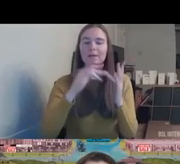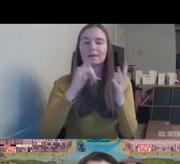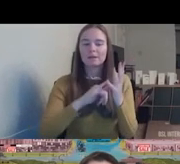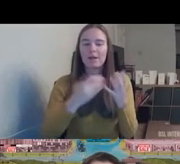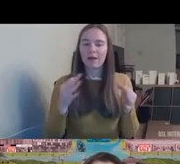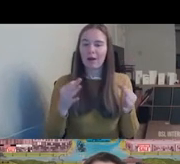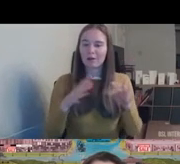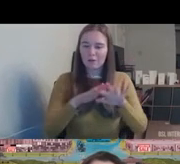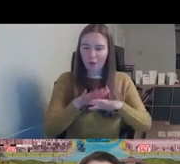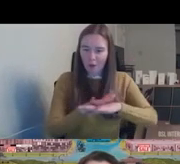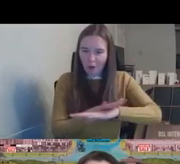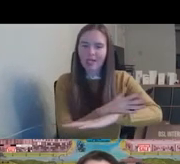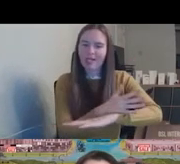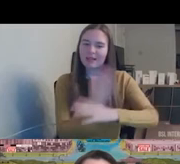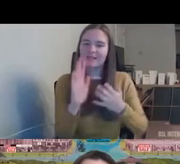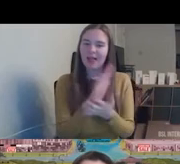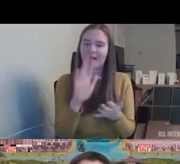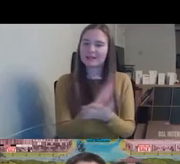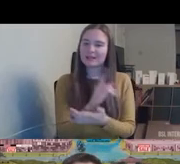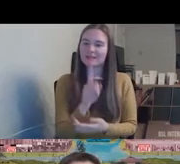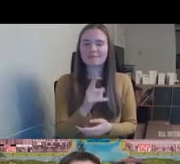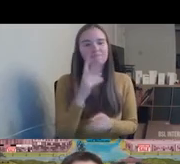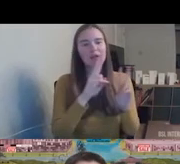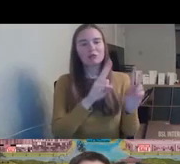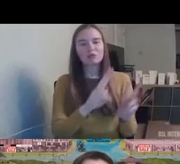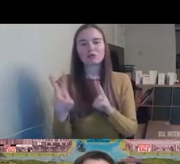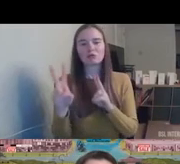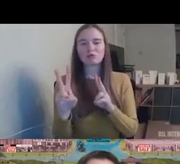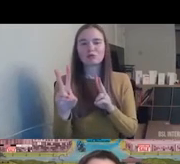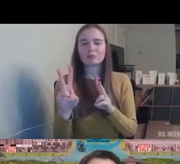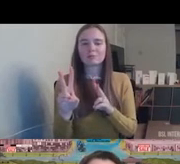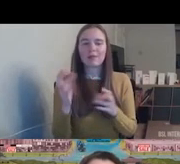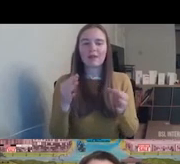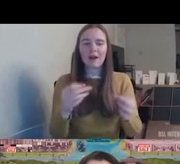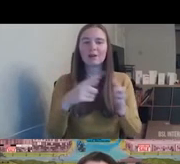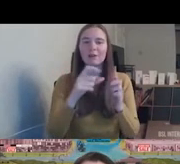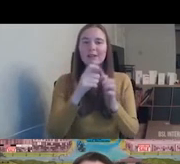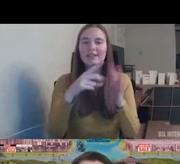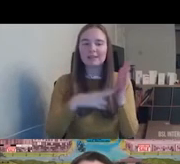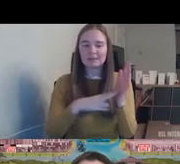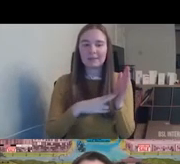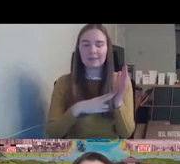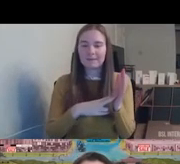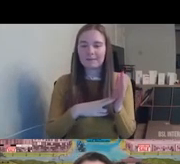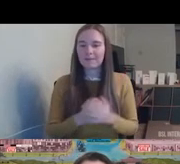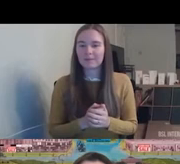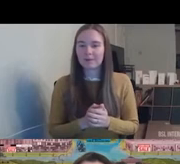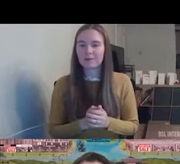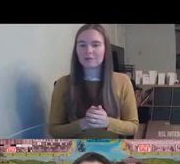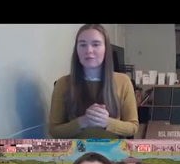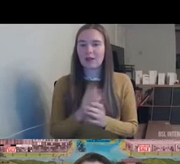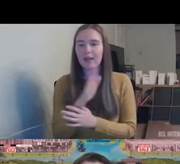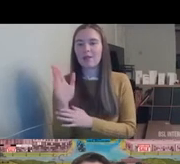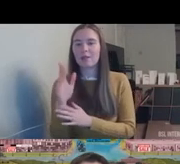the format of a triptych to show the utopia of Garden of Eden on the left, the dystopia of hell on the right. And